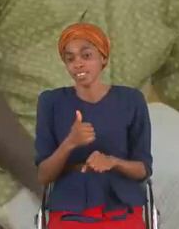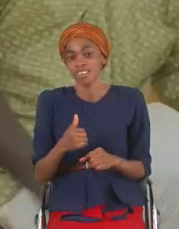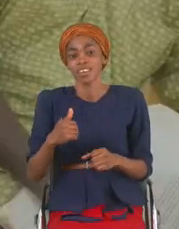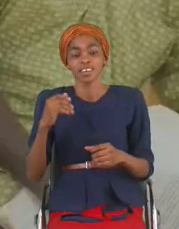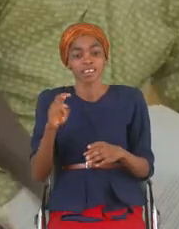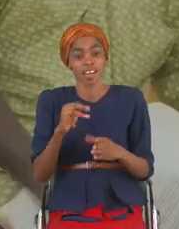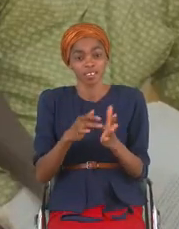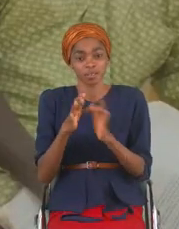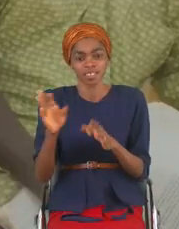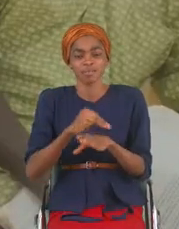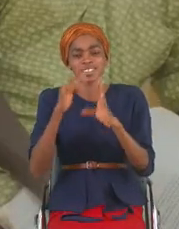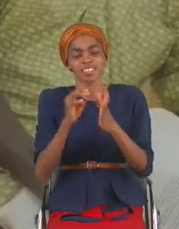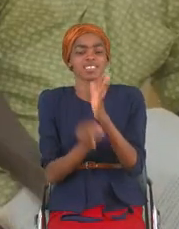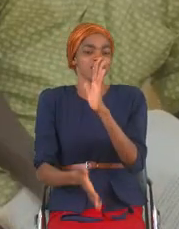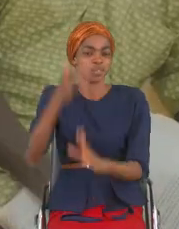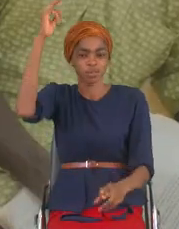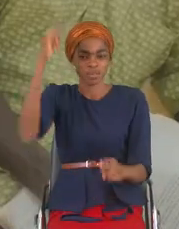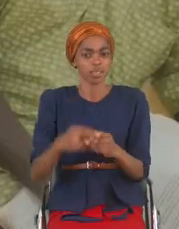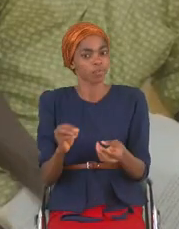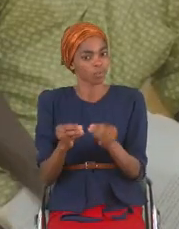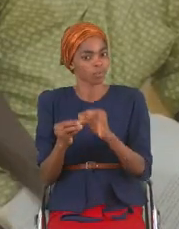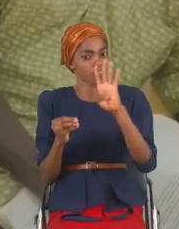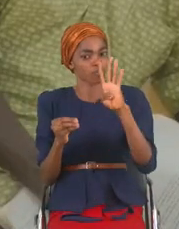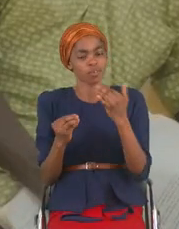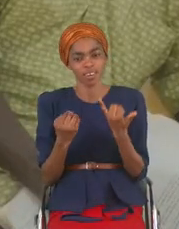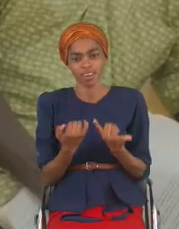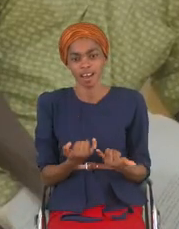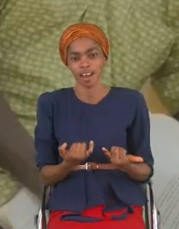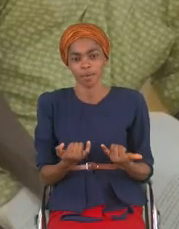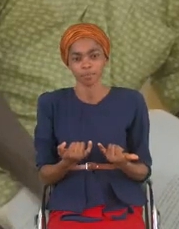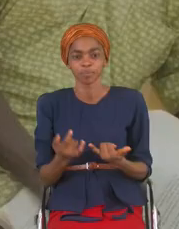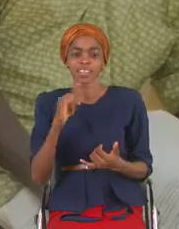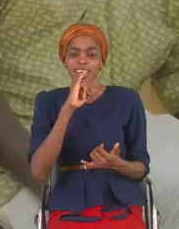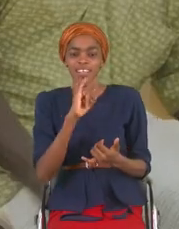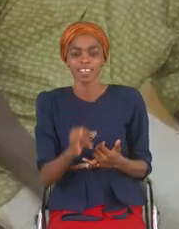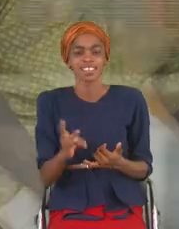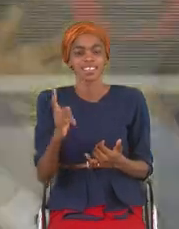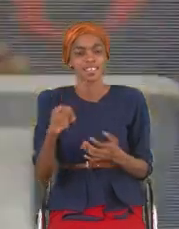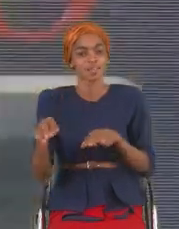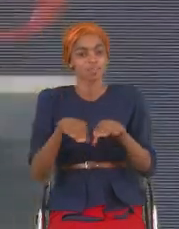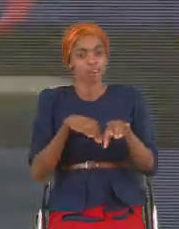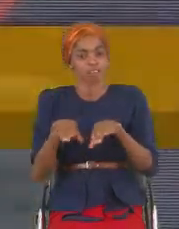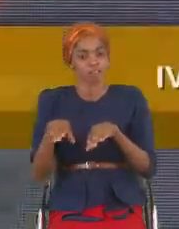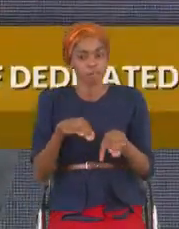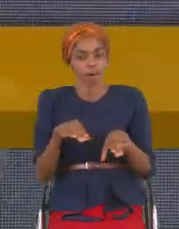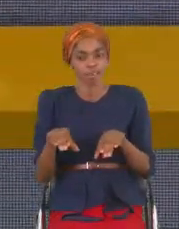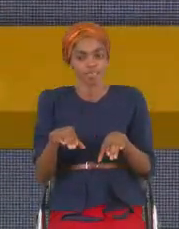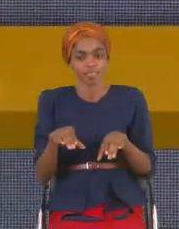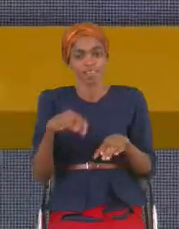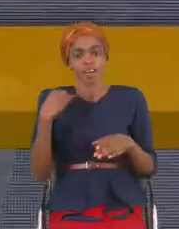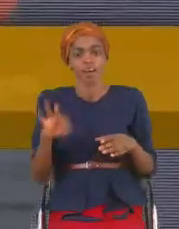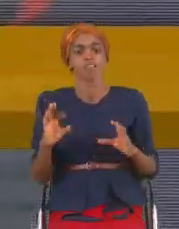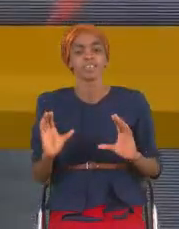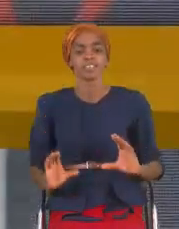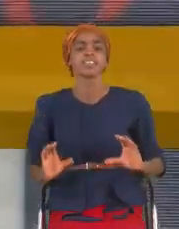Jesus' name. Number four now. Number four is the performance of